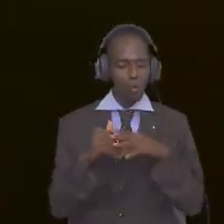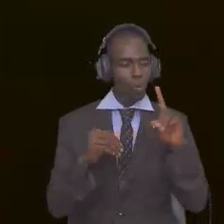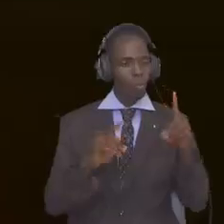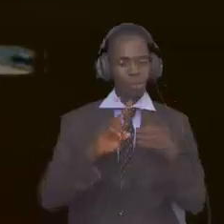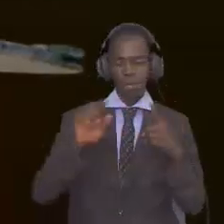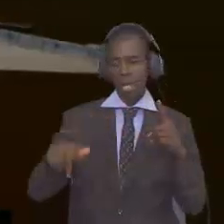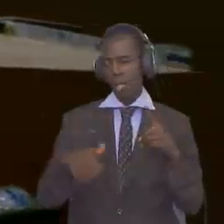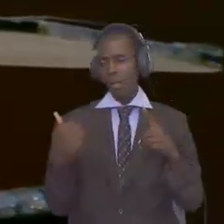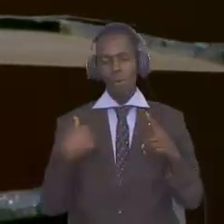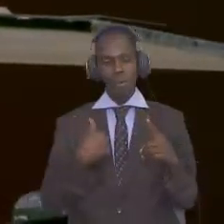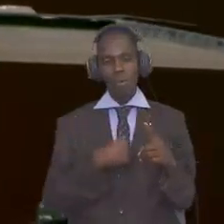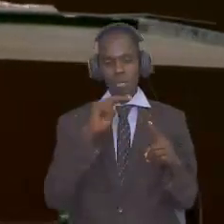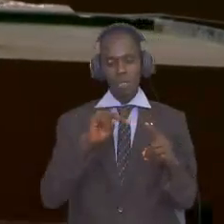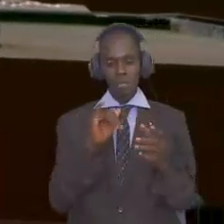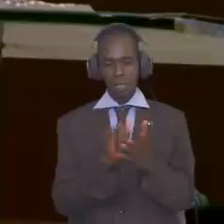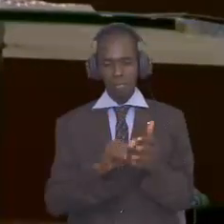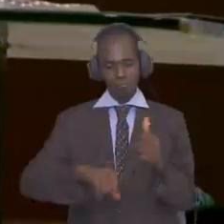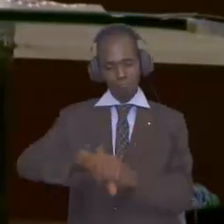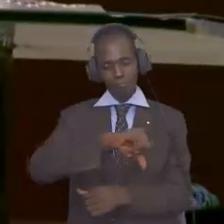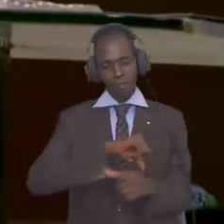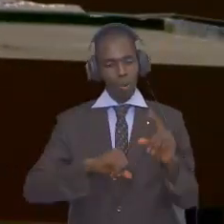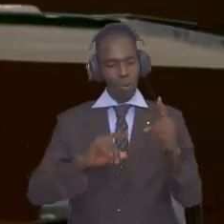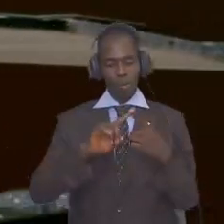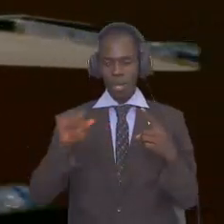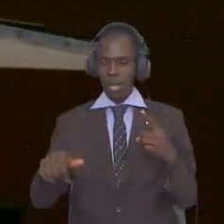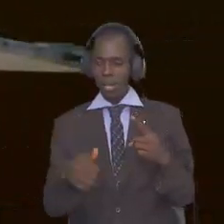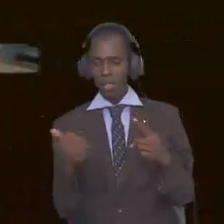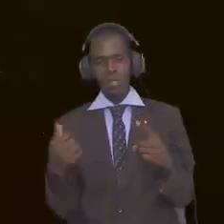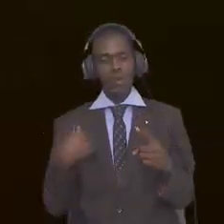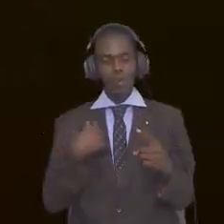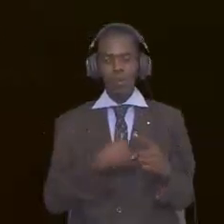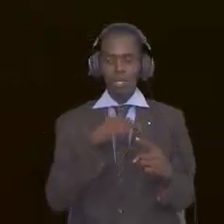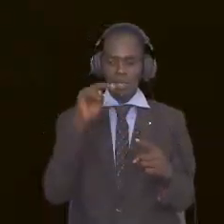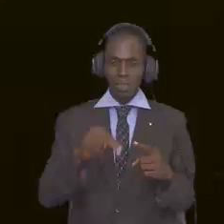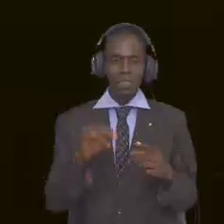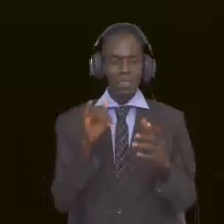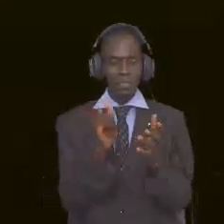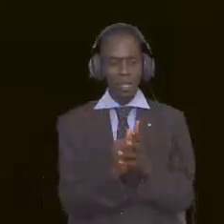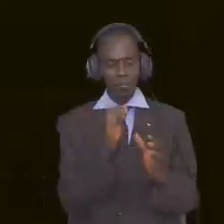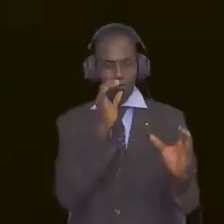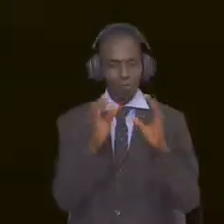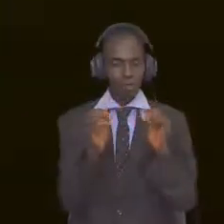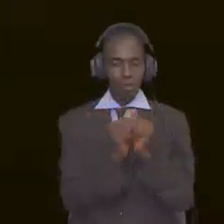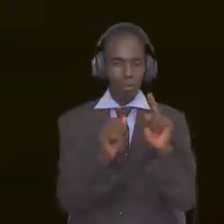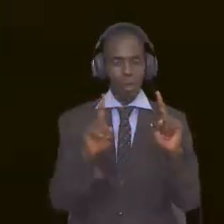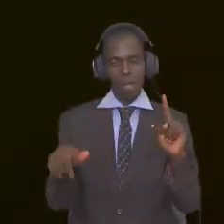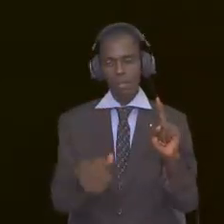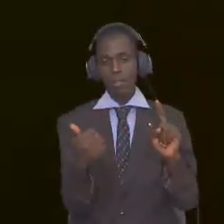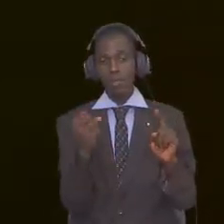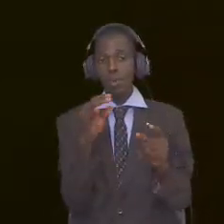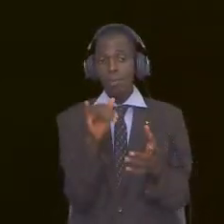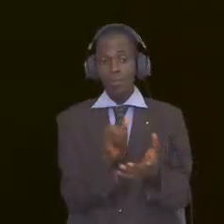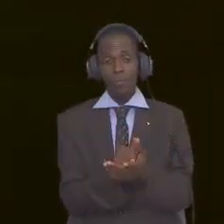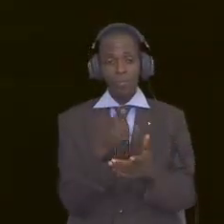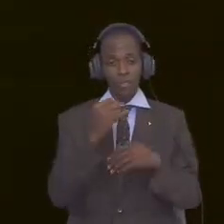that interaction one to the other. And we need that fellowship of love one to the other, so that